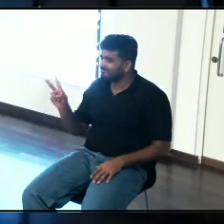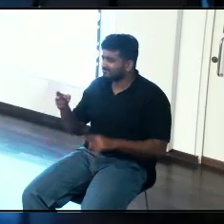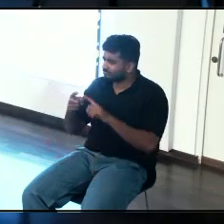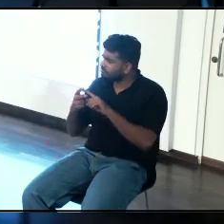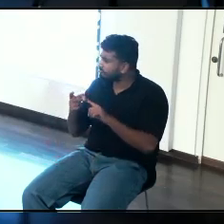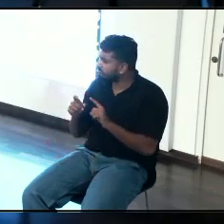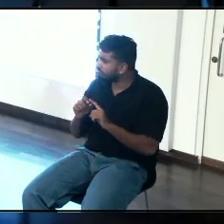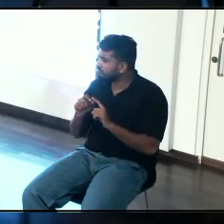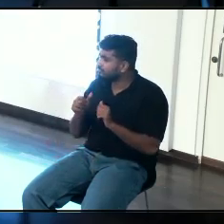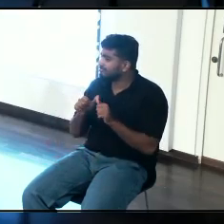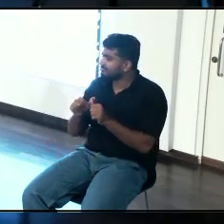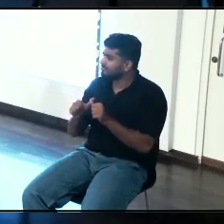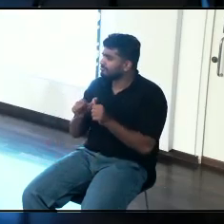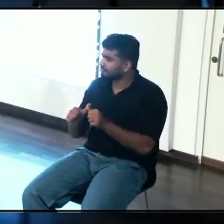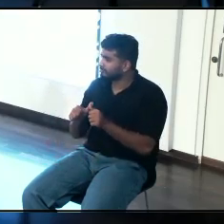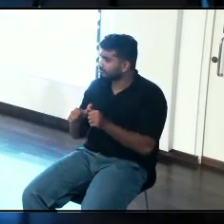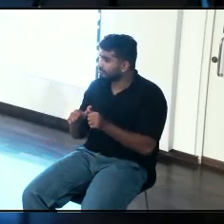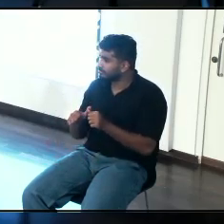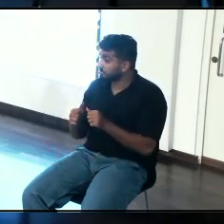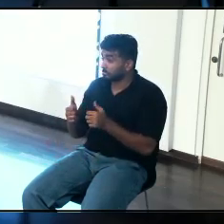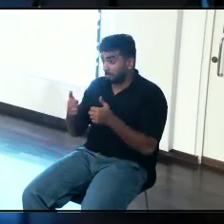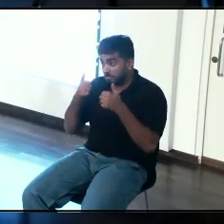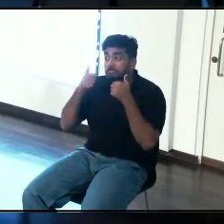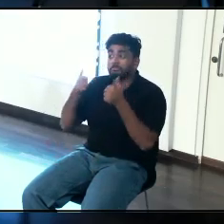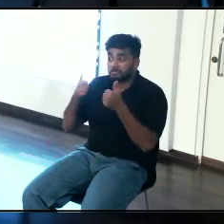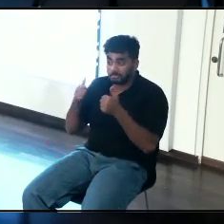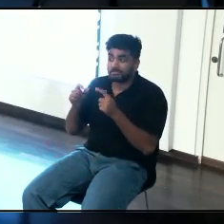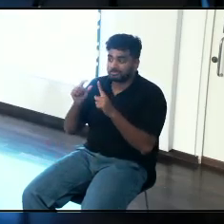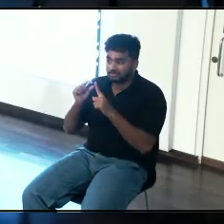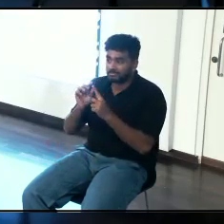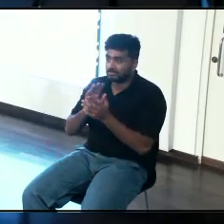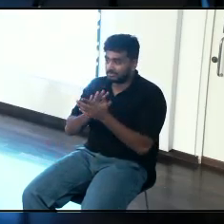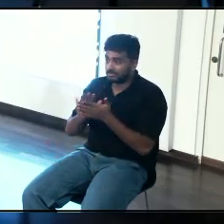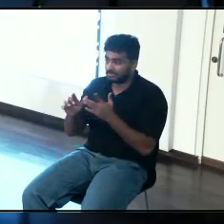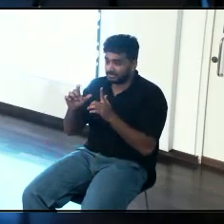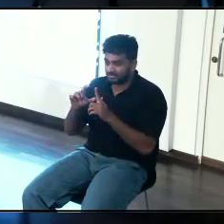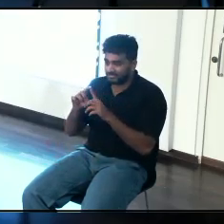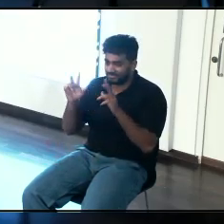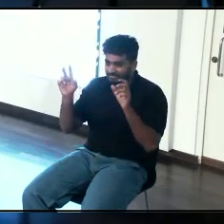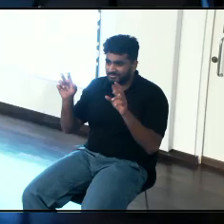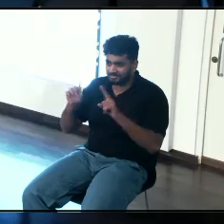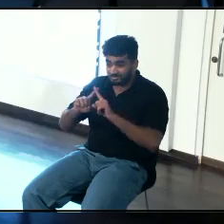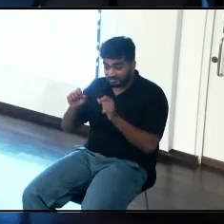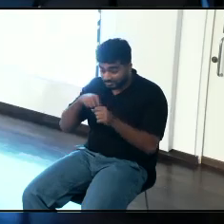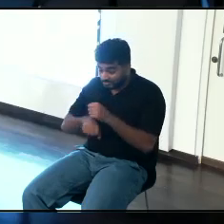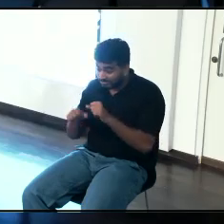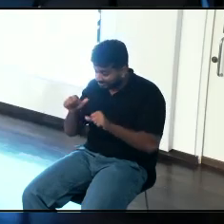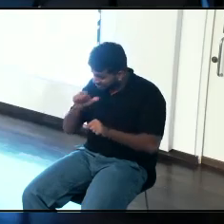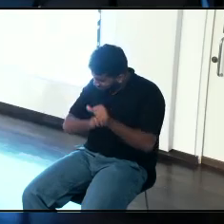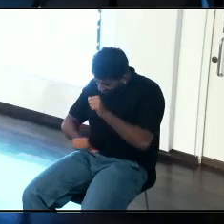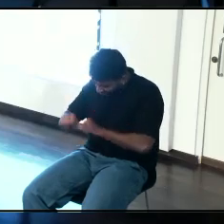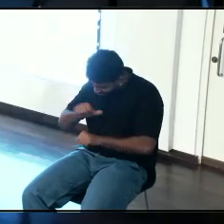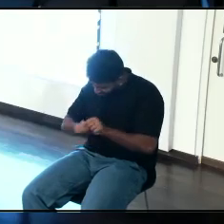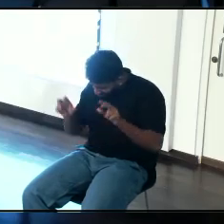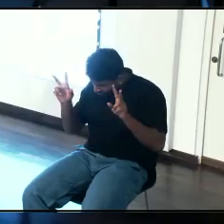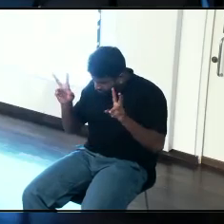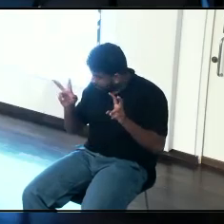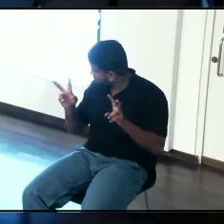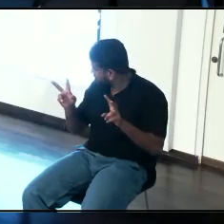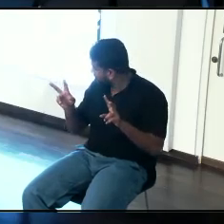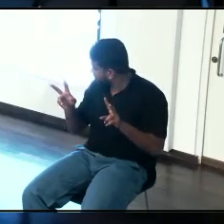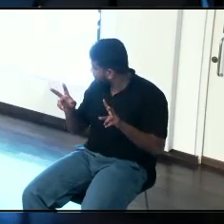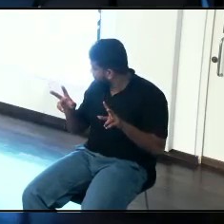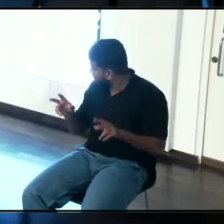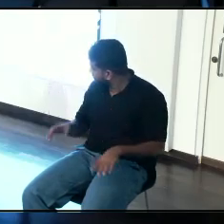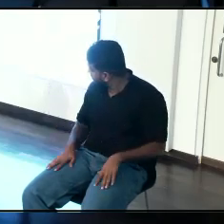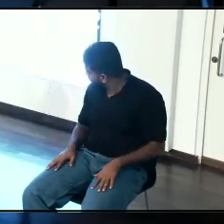I think it would be a great PhD topic, like from the scientific point of view. Yes. What's the science in this draw,